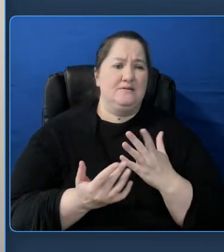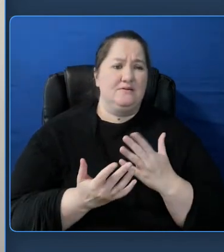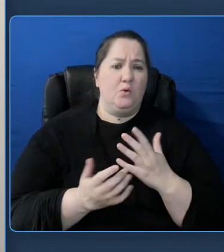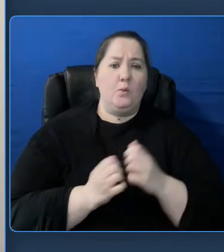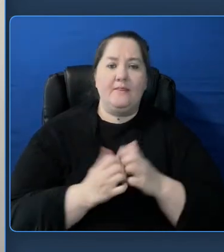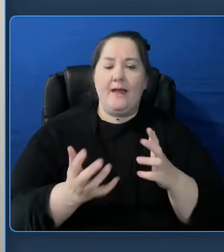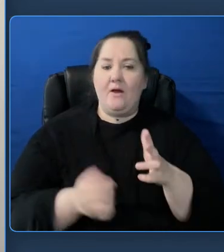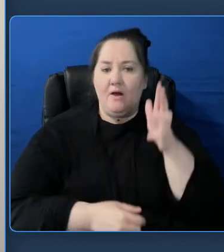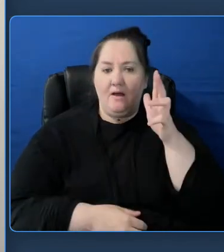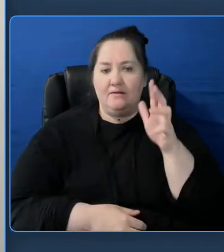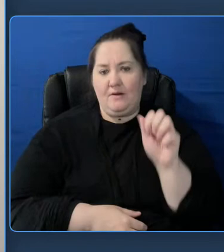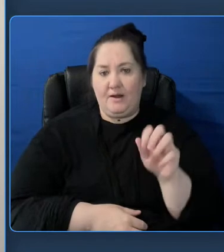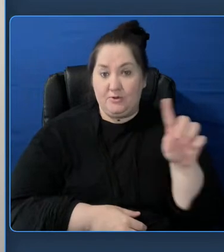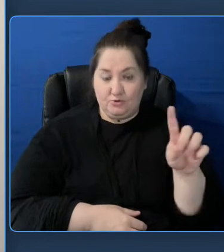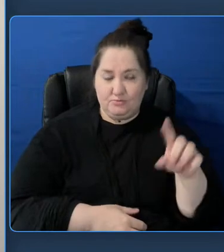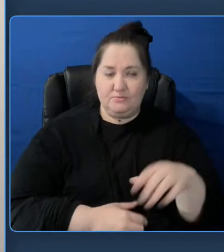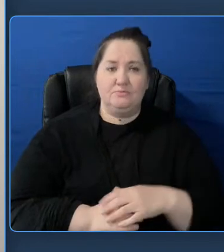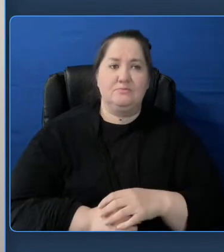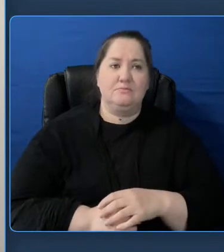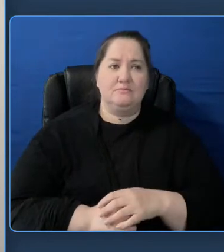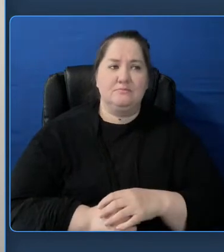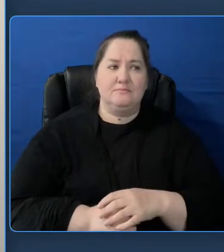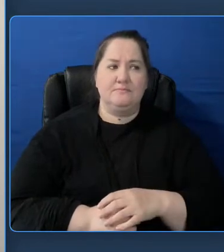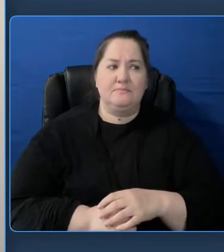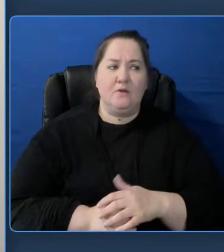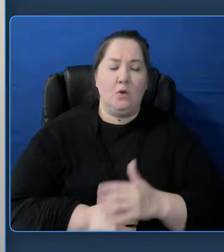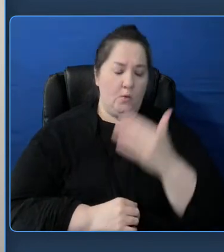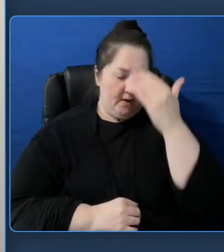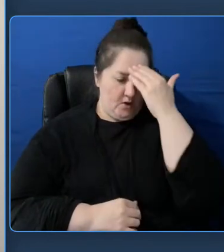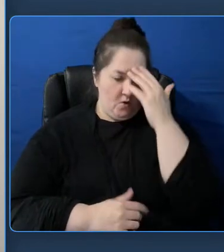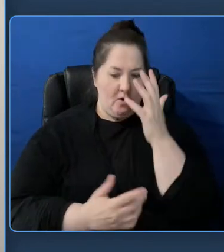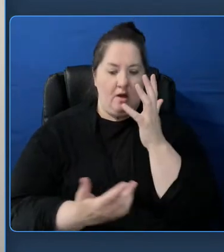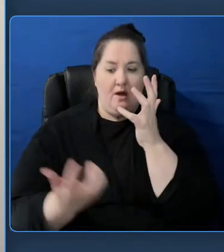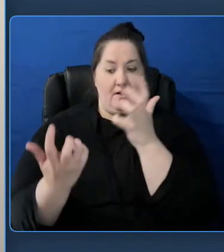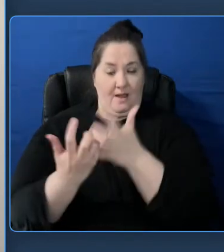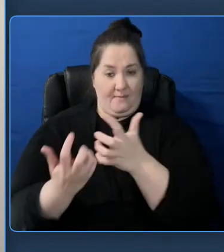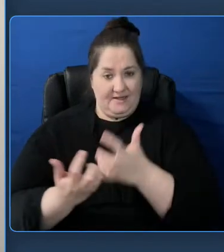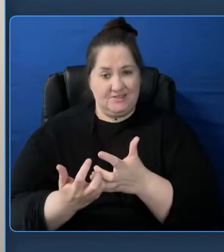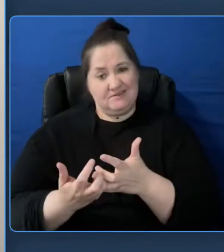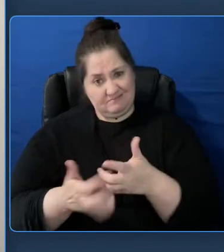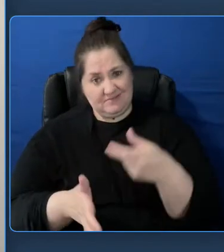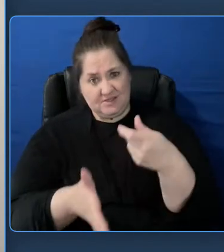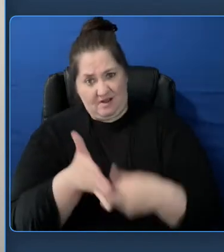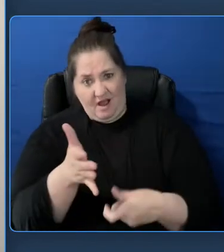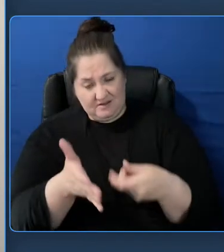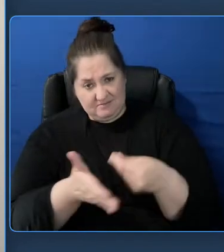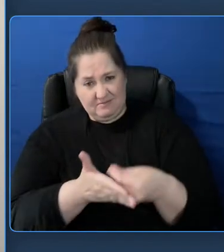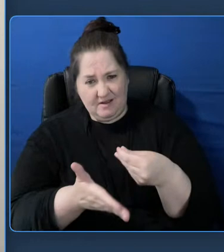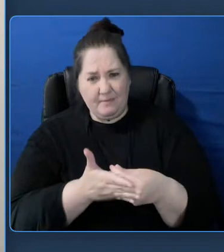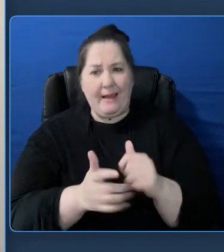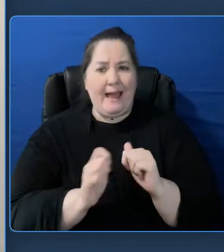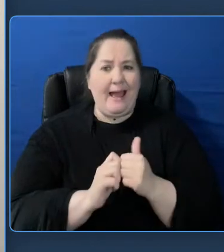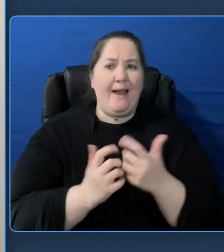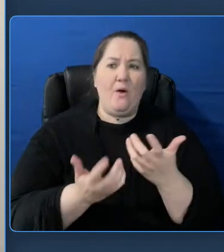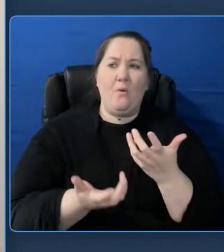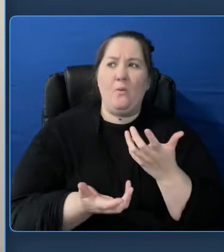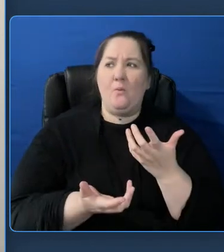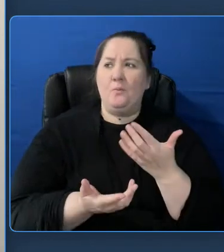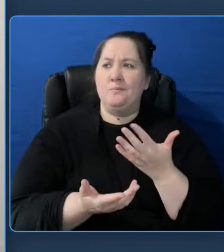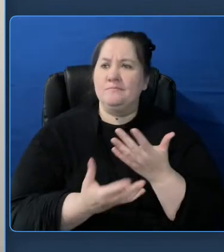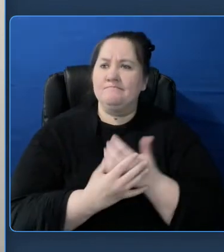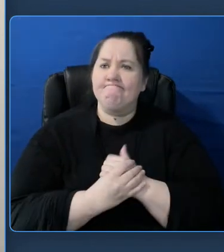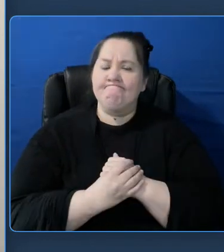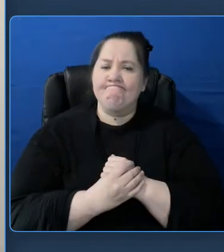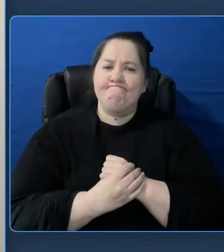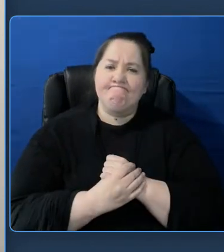without the audio description. We know that accommodations are pricey, but how do we get